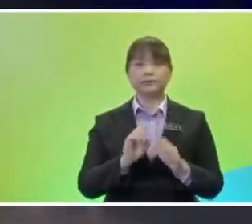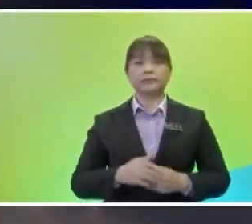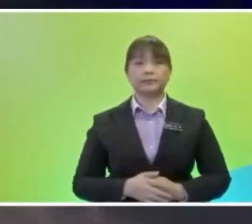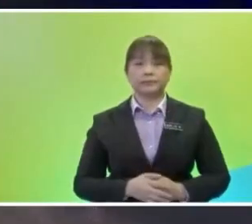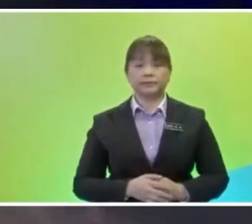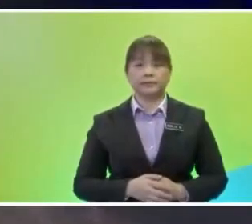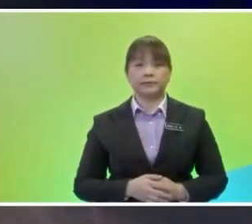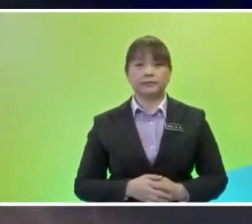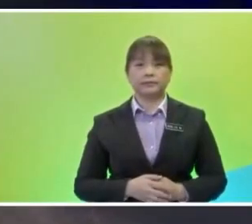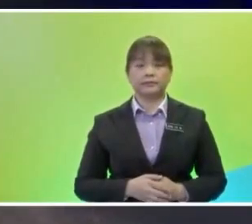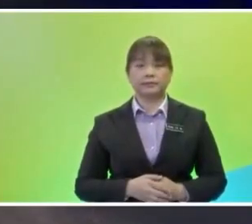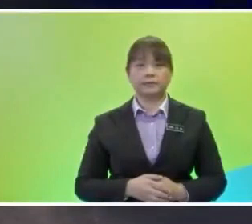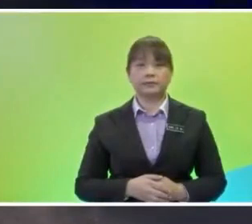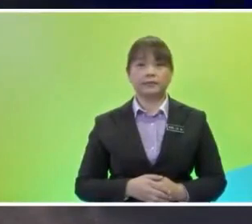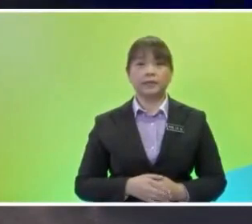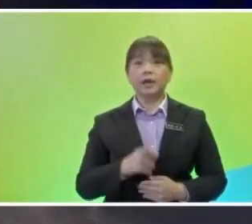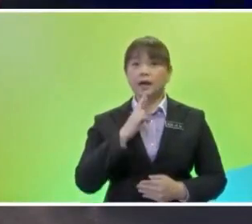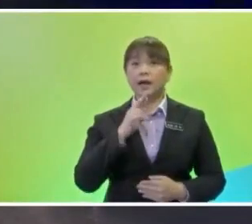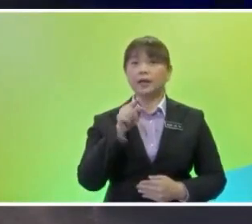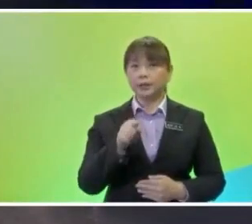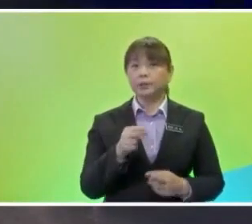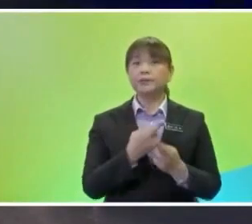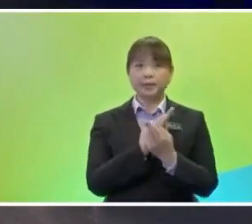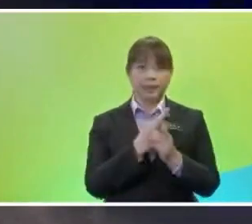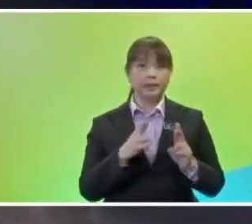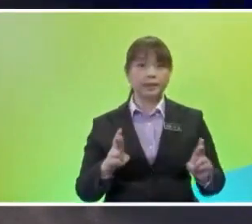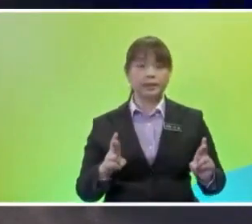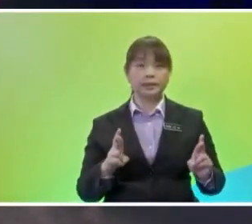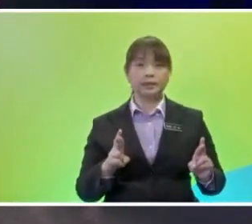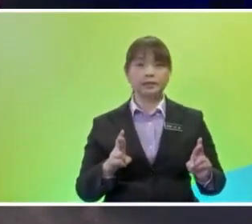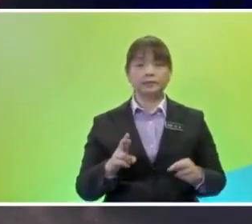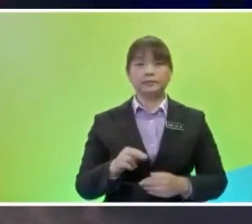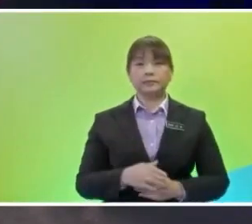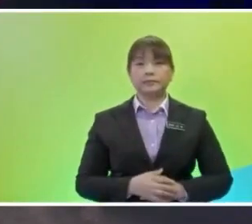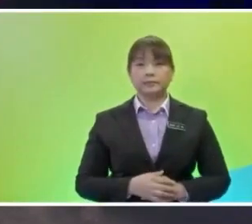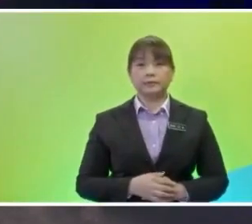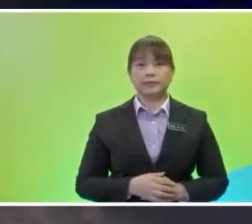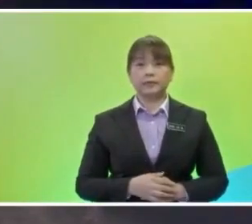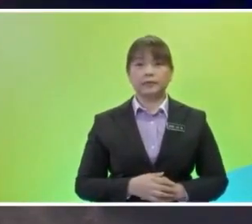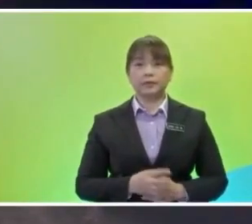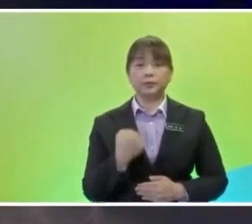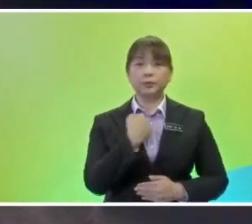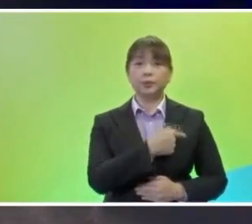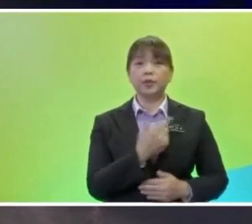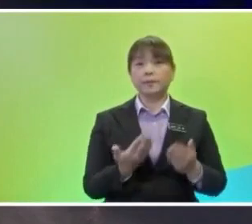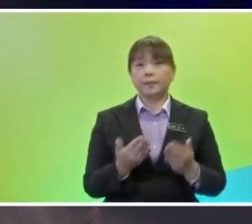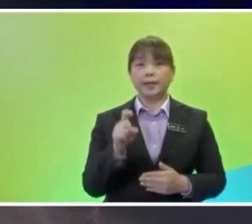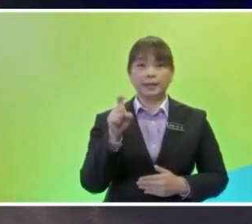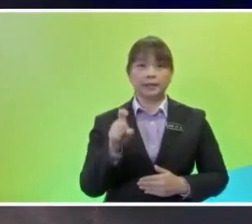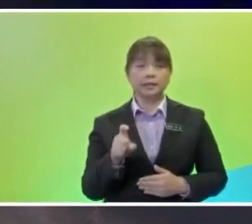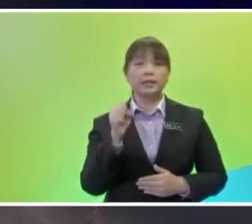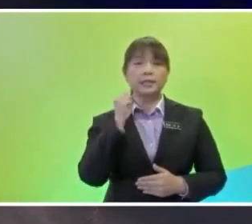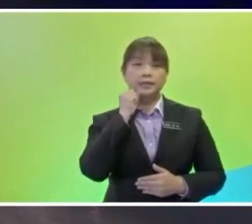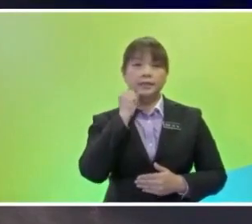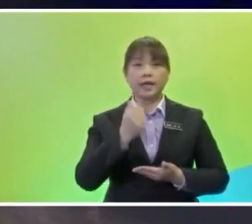Mm. Nice. Okay. Okay, so are you ready? So I think I'm going to ask Shafika's help mm-hmm. to do the first holiday experience. Oh,